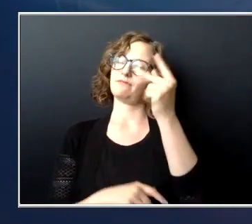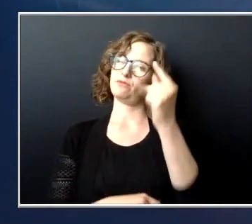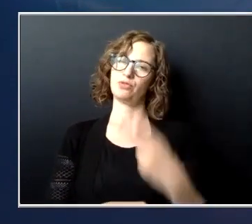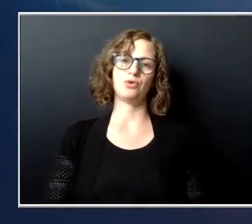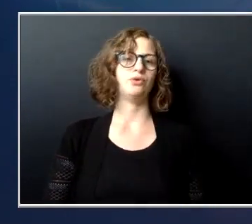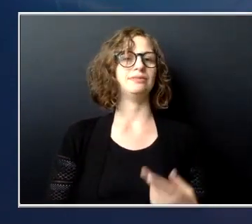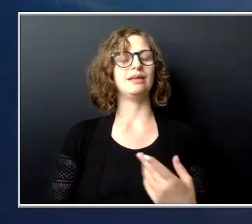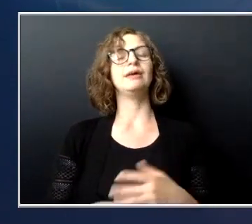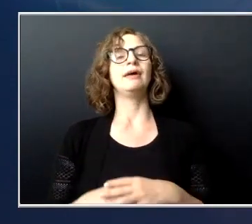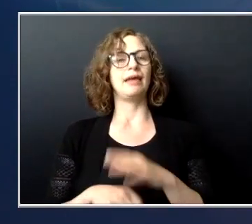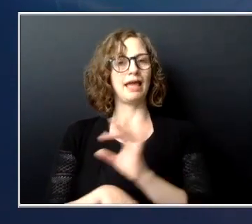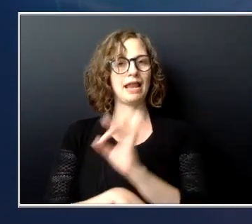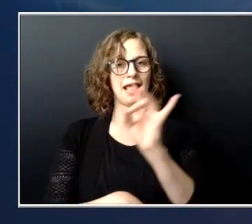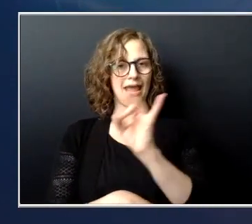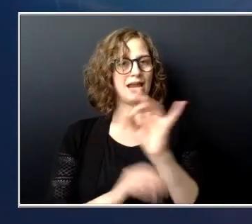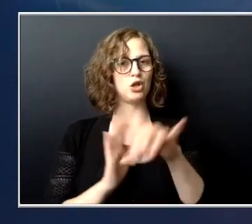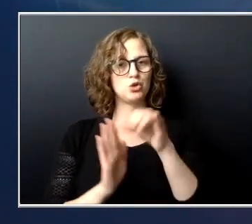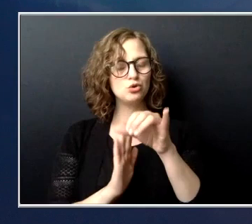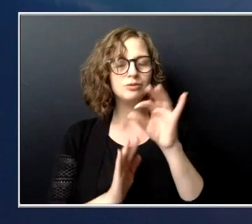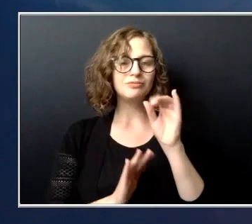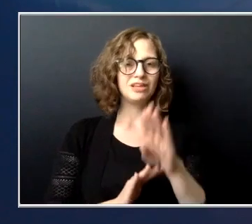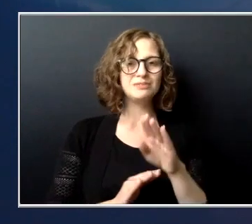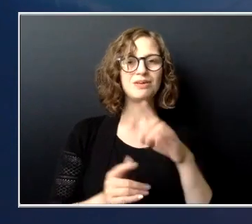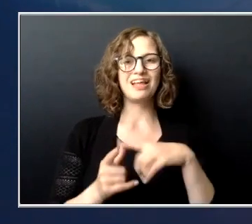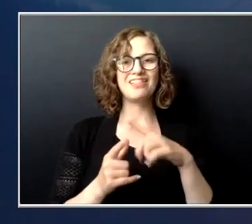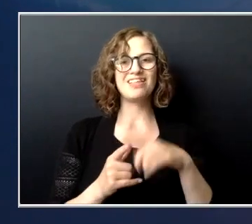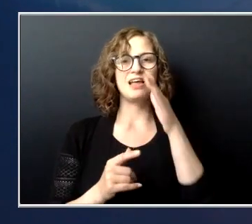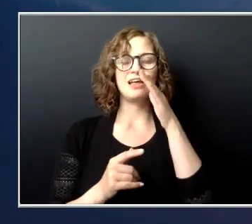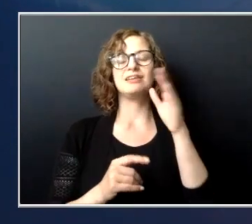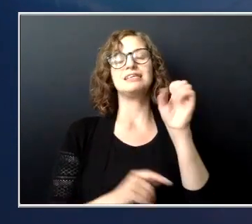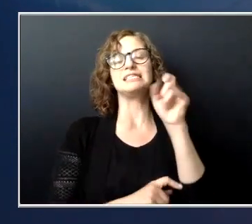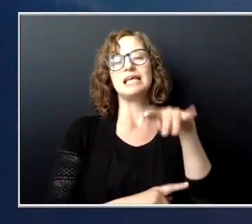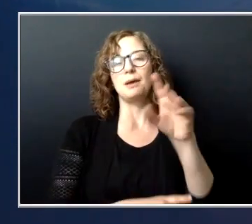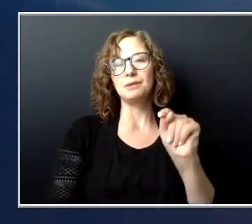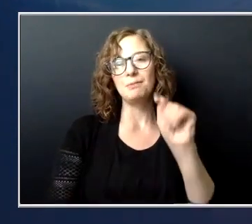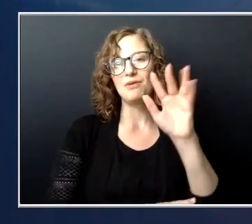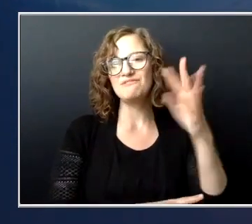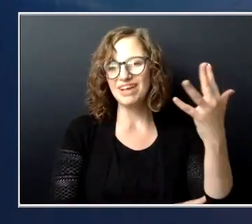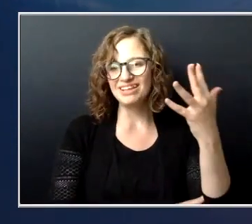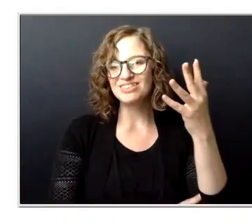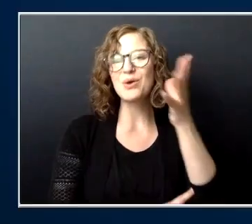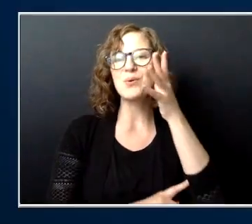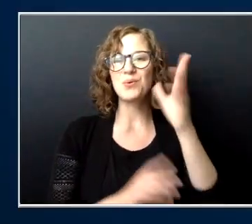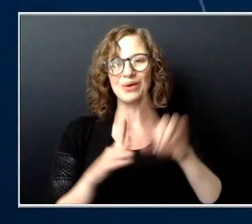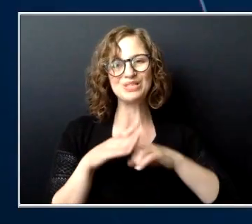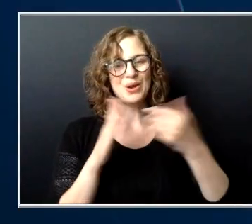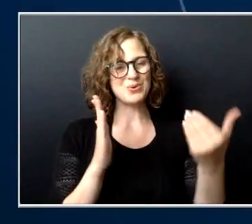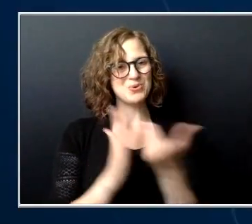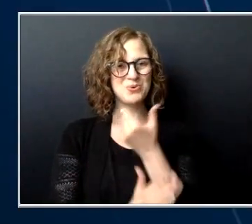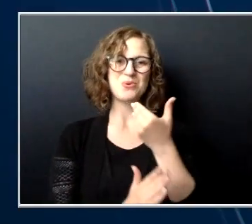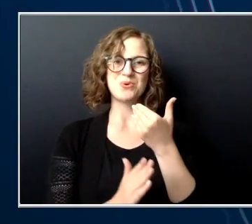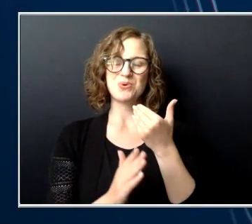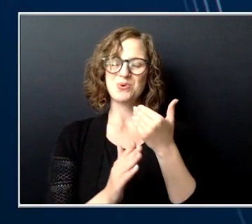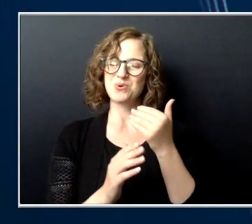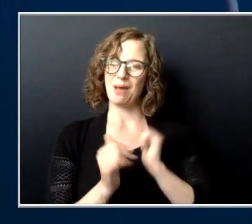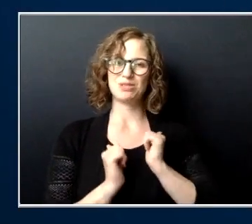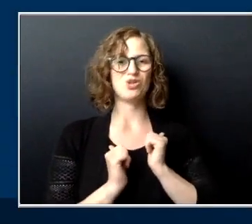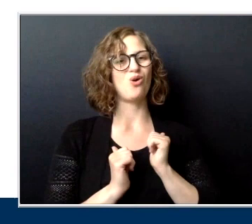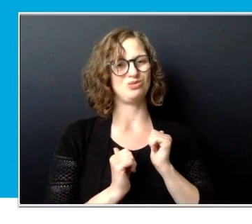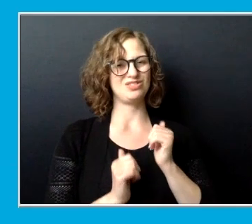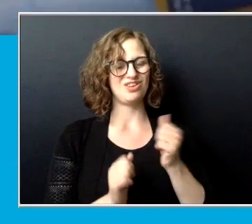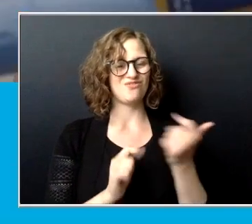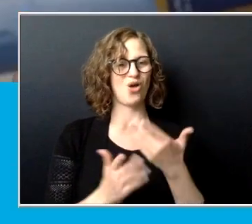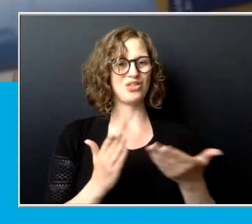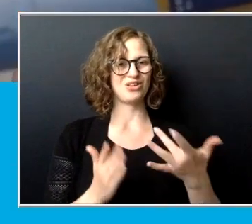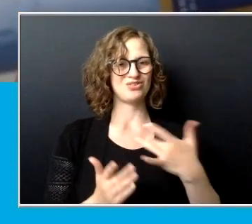6. We go live on September 5th. Have a fantastic rest of your day. Coming up tomorrow on the Morning Medical